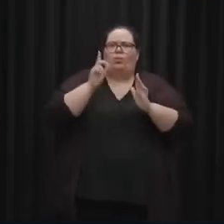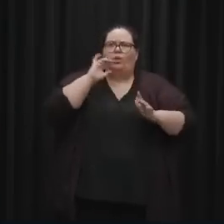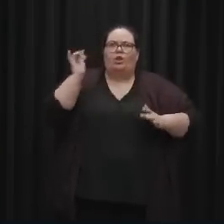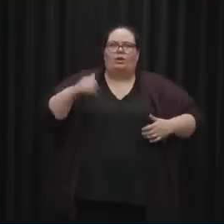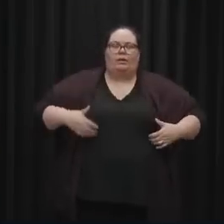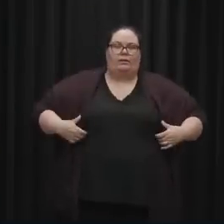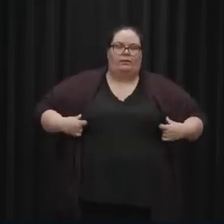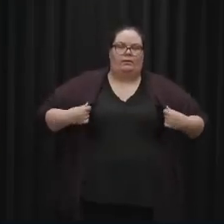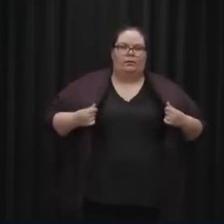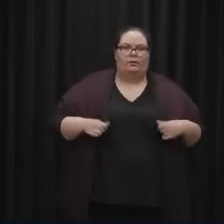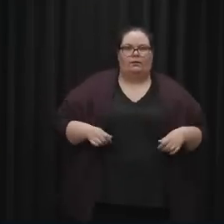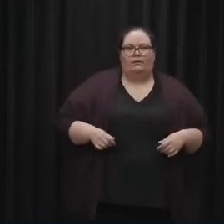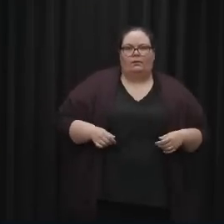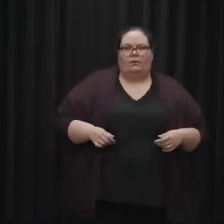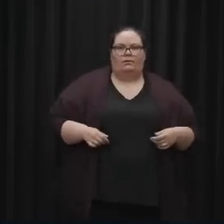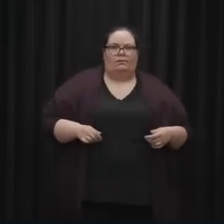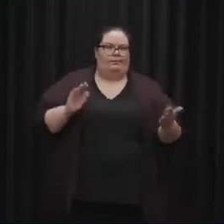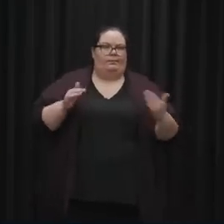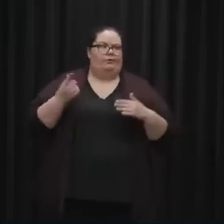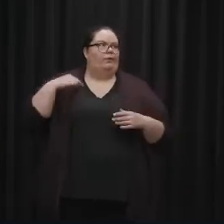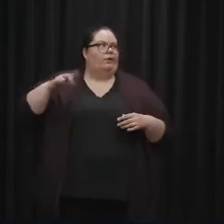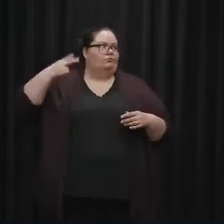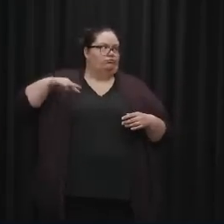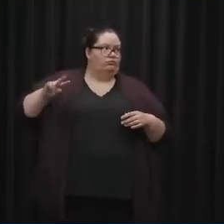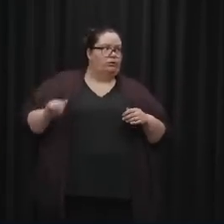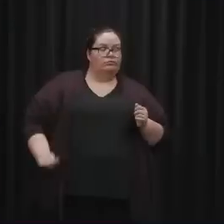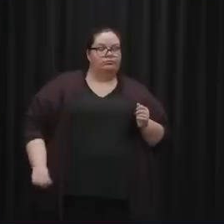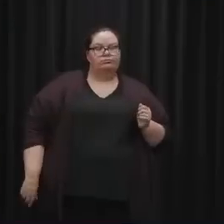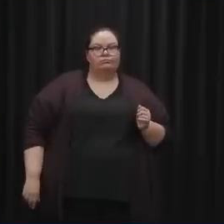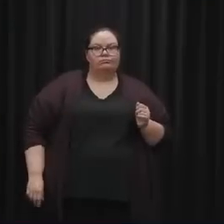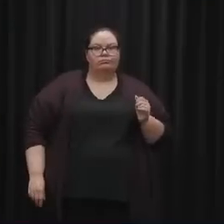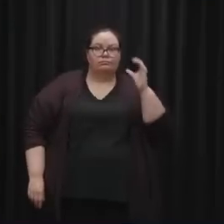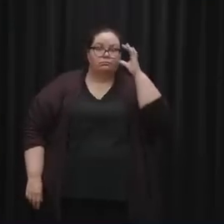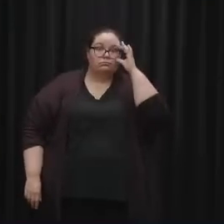will be if they're any different than any other year, please?